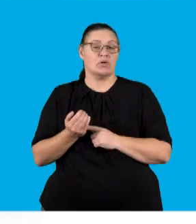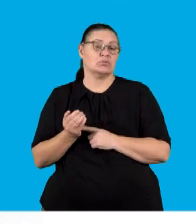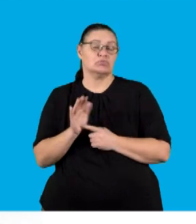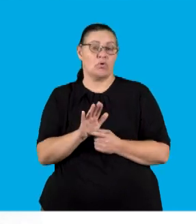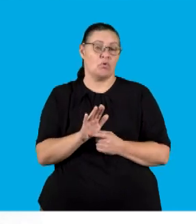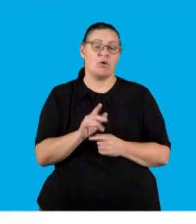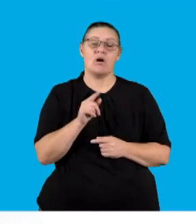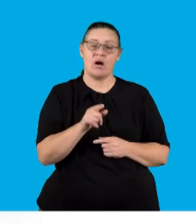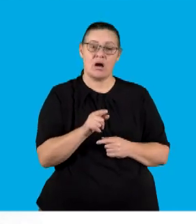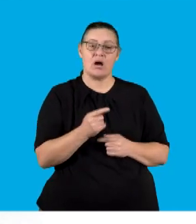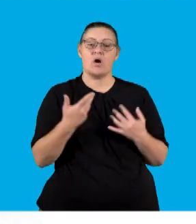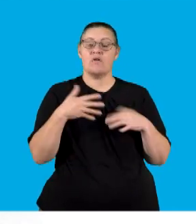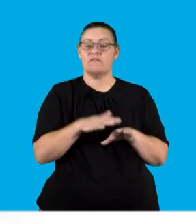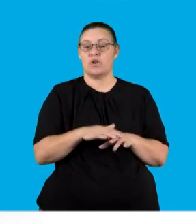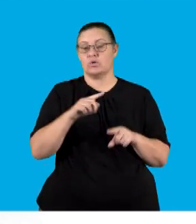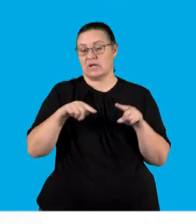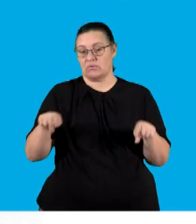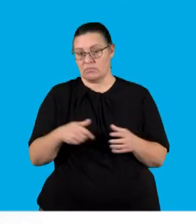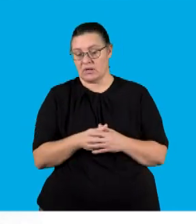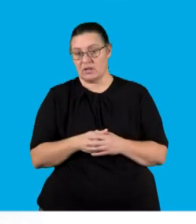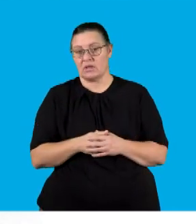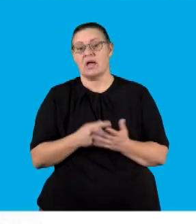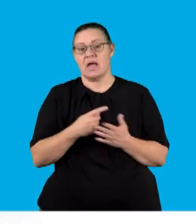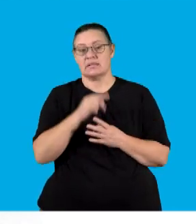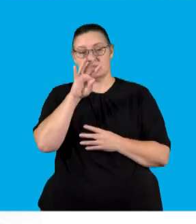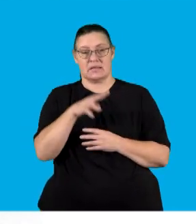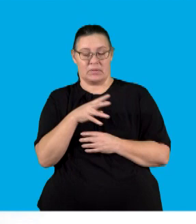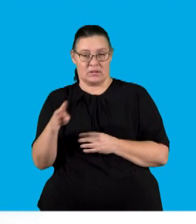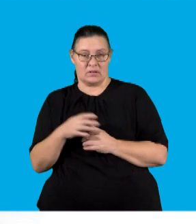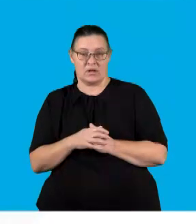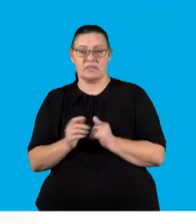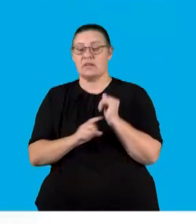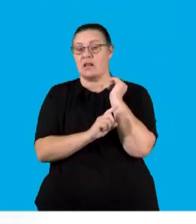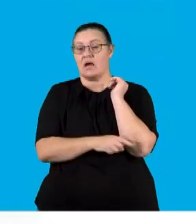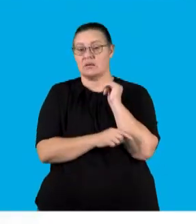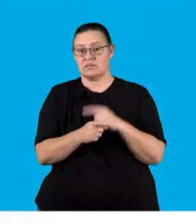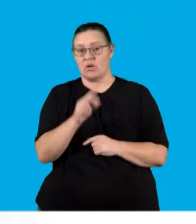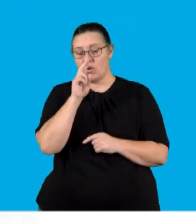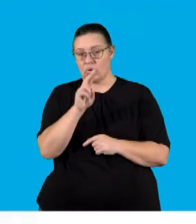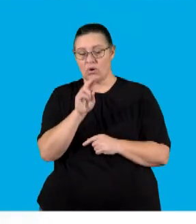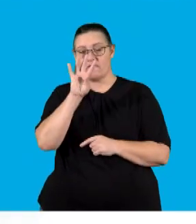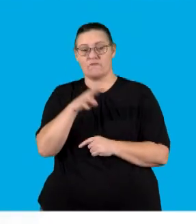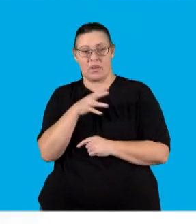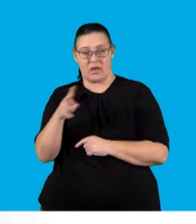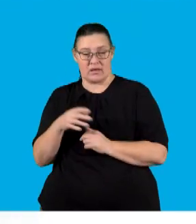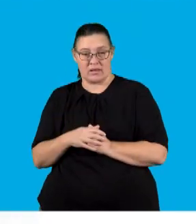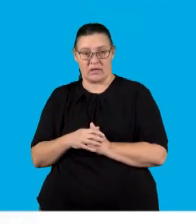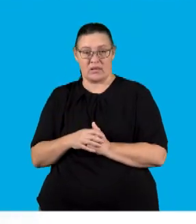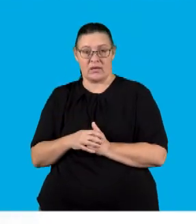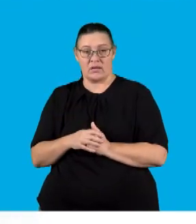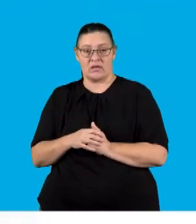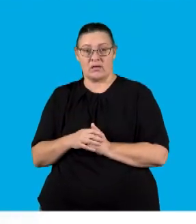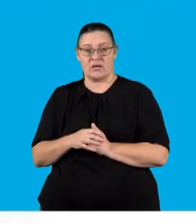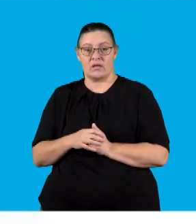which we showed again in our flow diagram and our tables. Then lastly, we looked at those